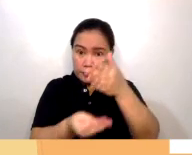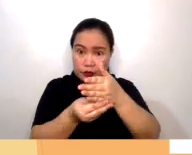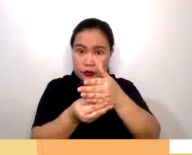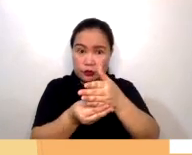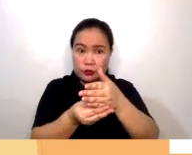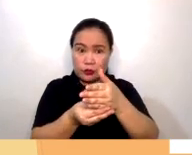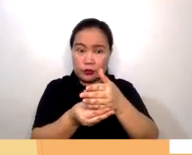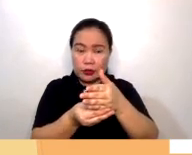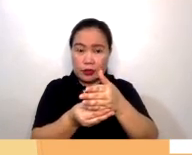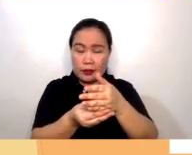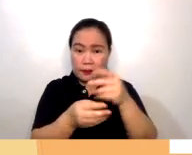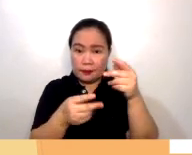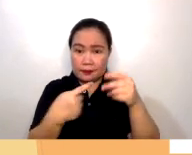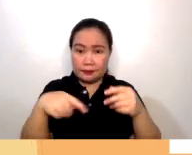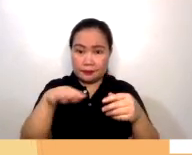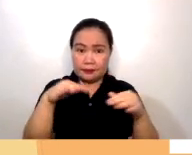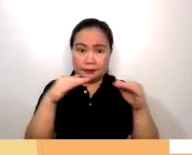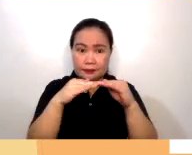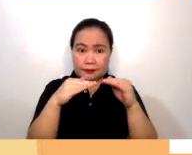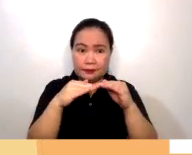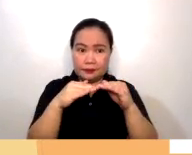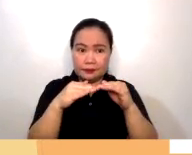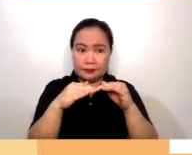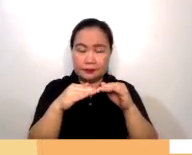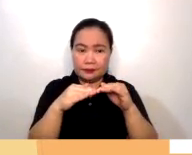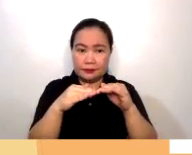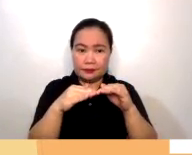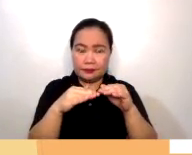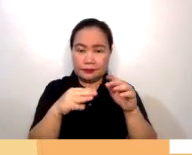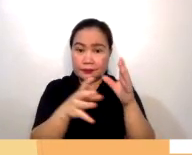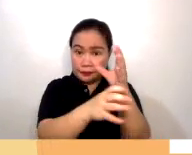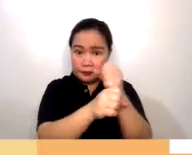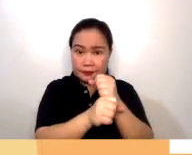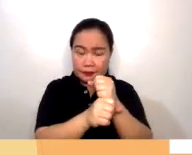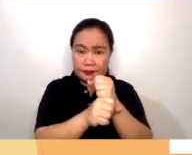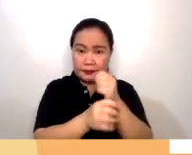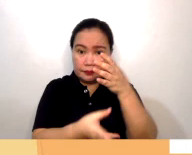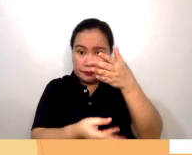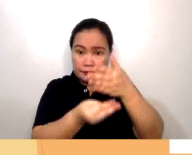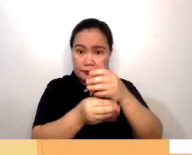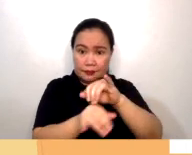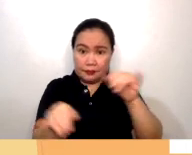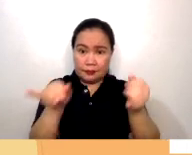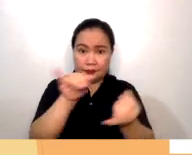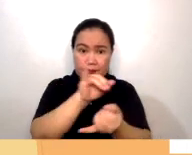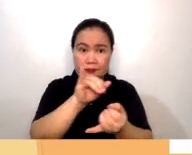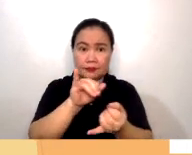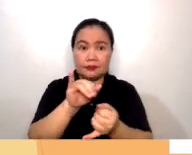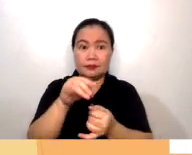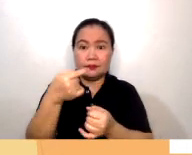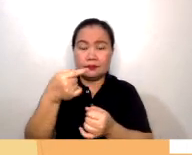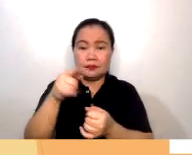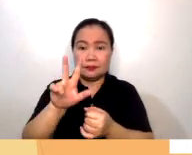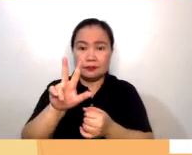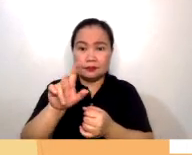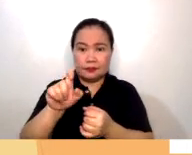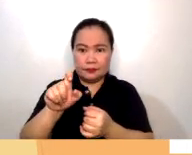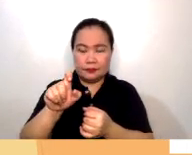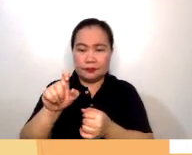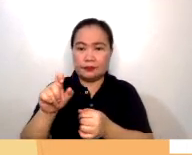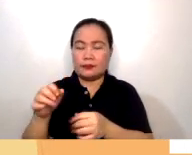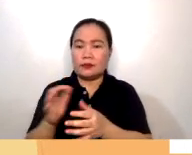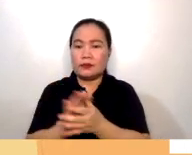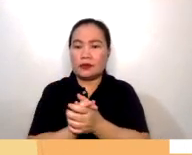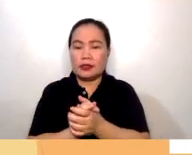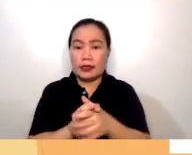of equality and get the additive inverse of negative 3x. So, the additive inverse is